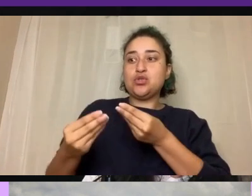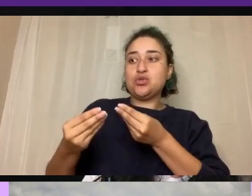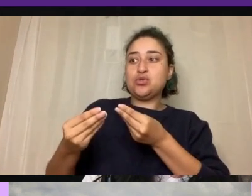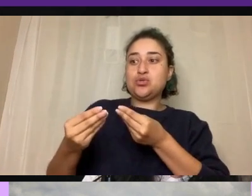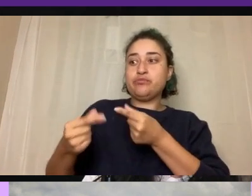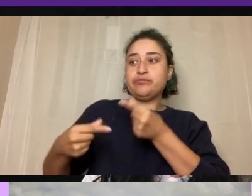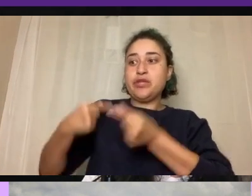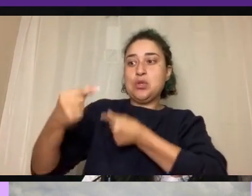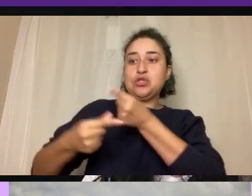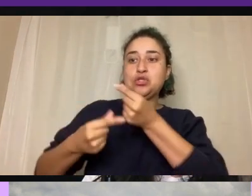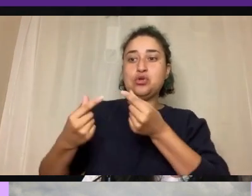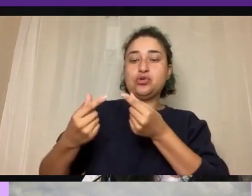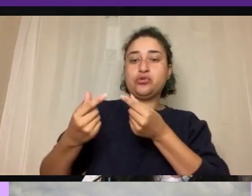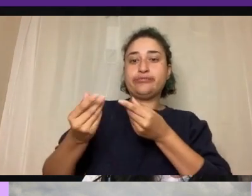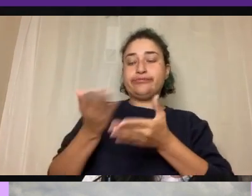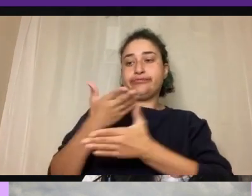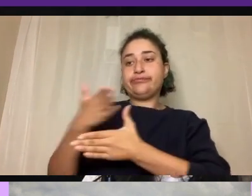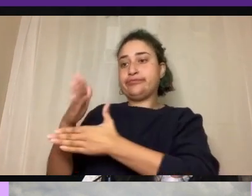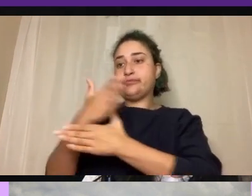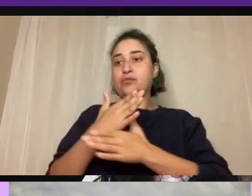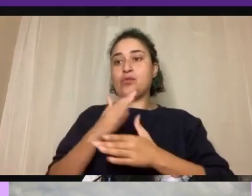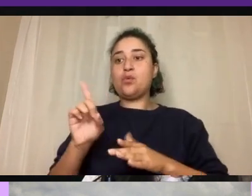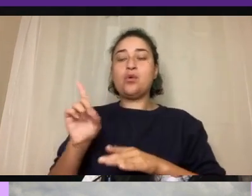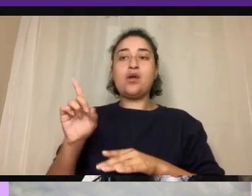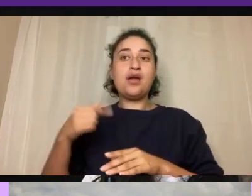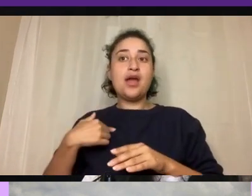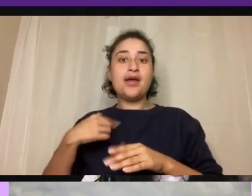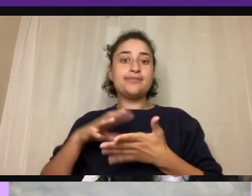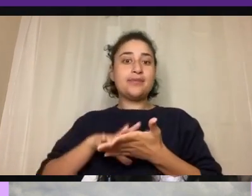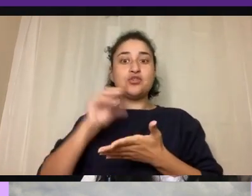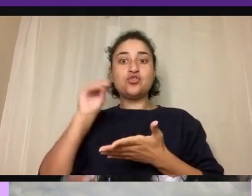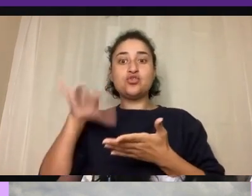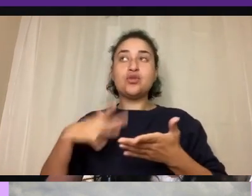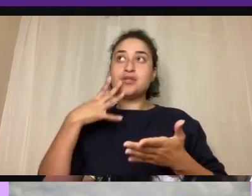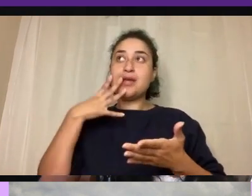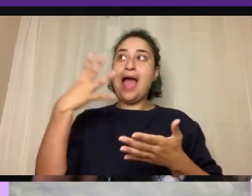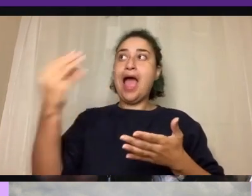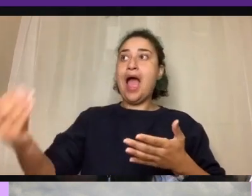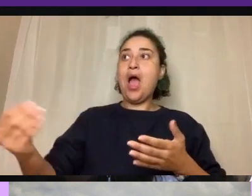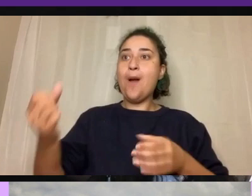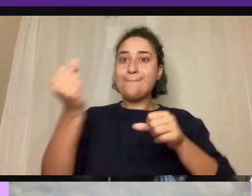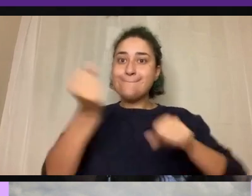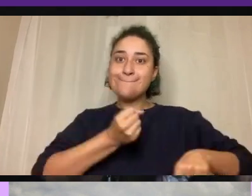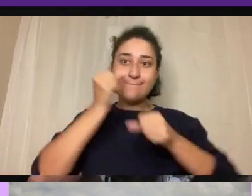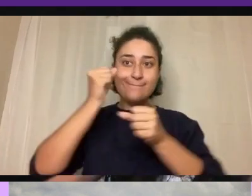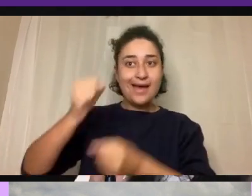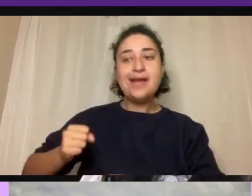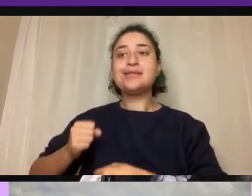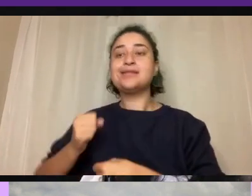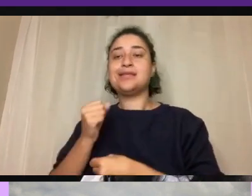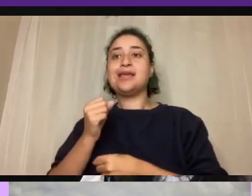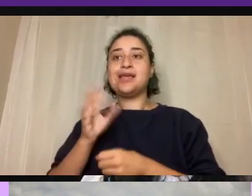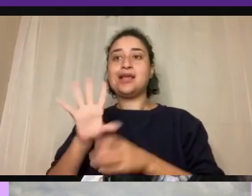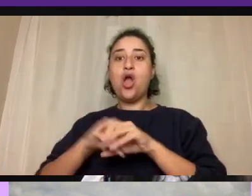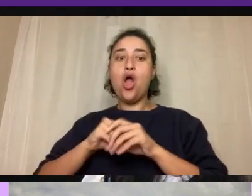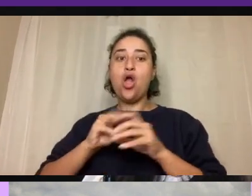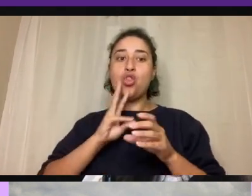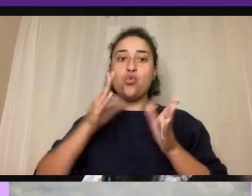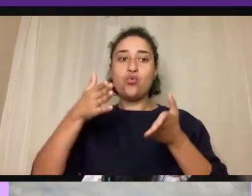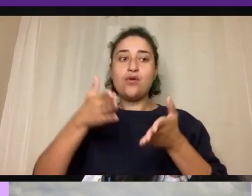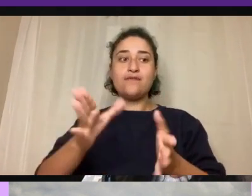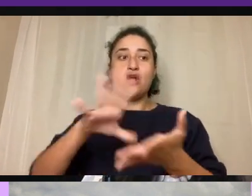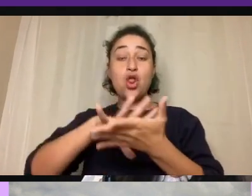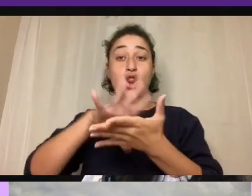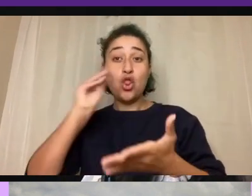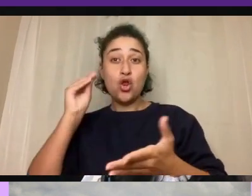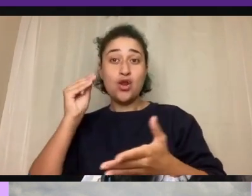where students are out paddling on the canoes in the rivers nearby, learning canoe songs, learning